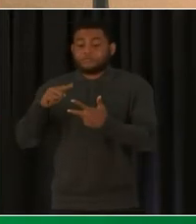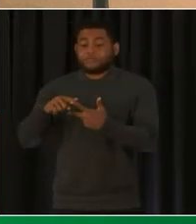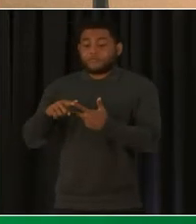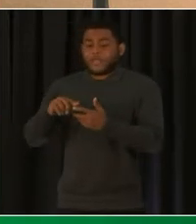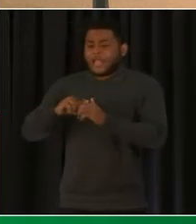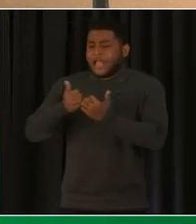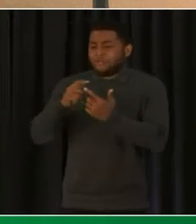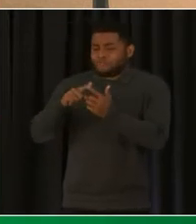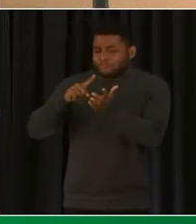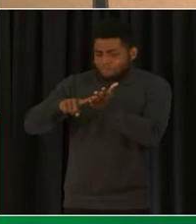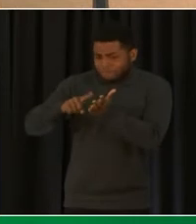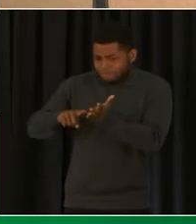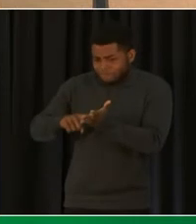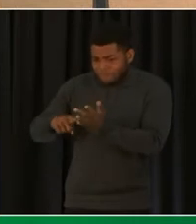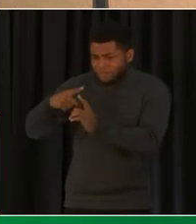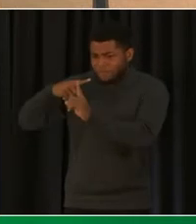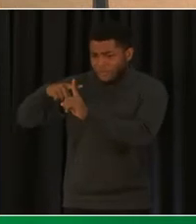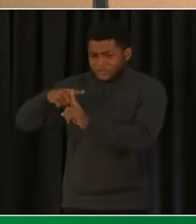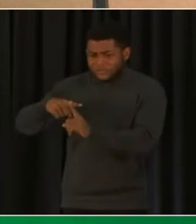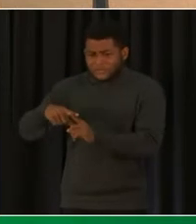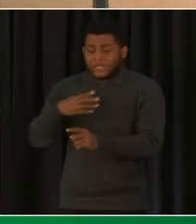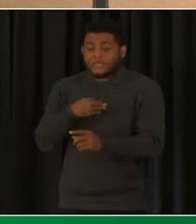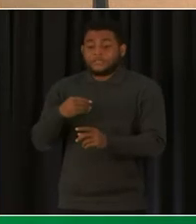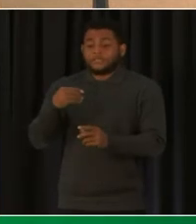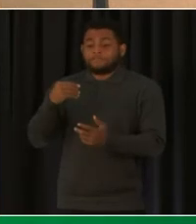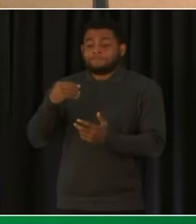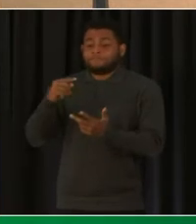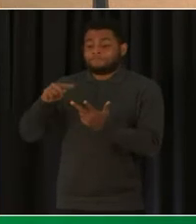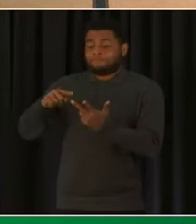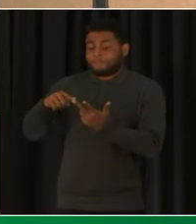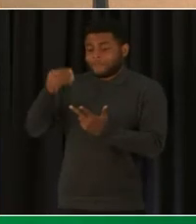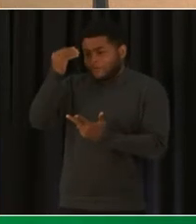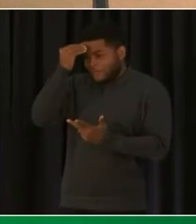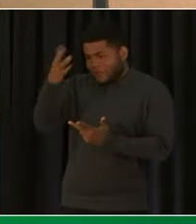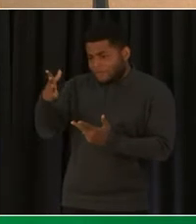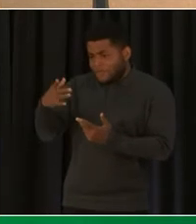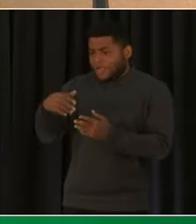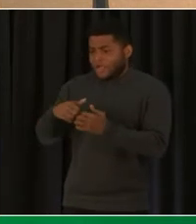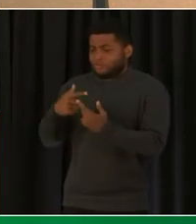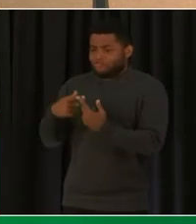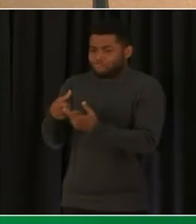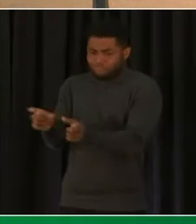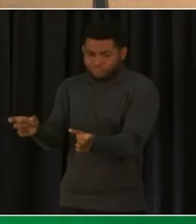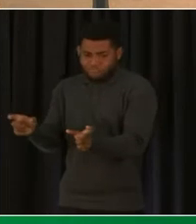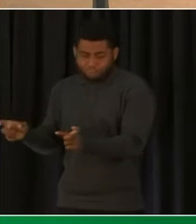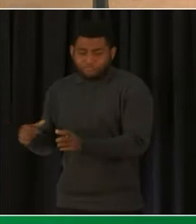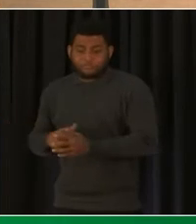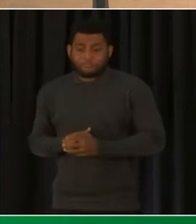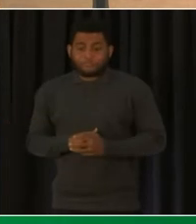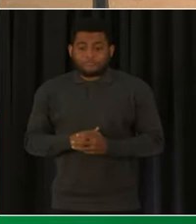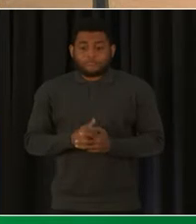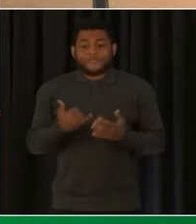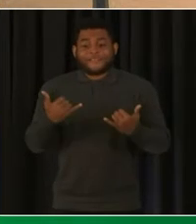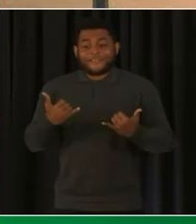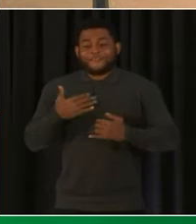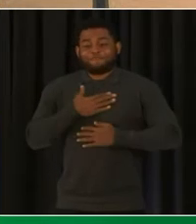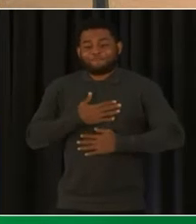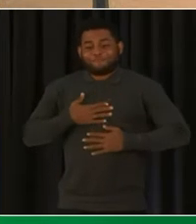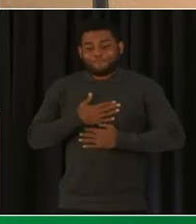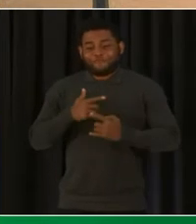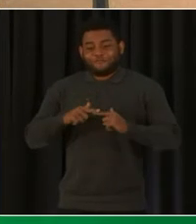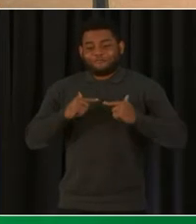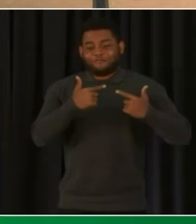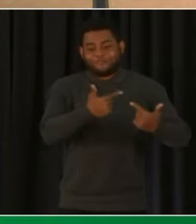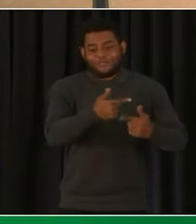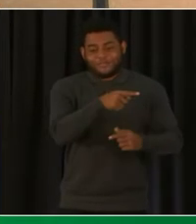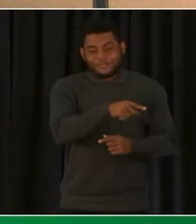case, and then also notification and quarantine. Now at this time, I am pleased to turn it over to Dr. Schumacher, who